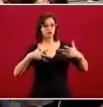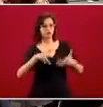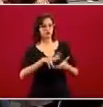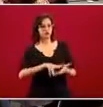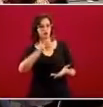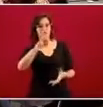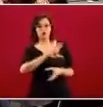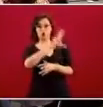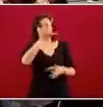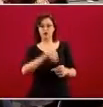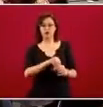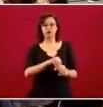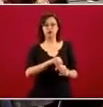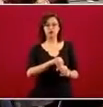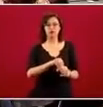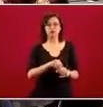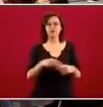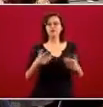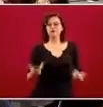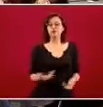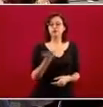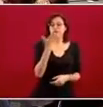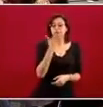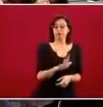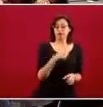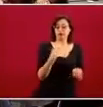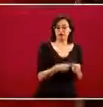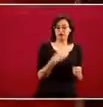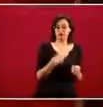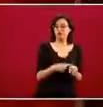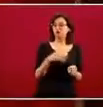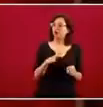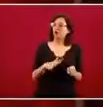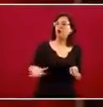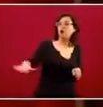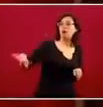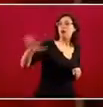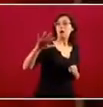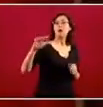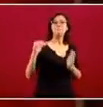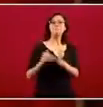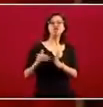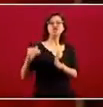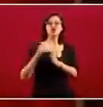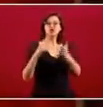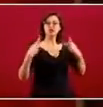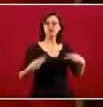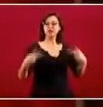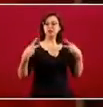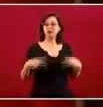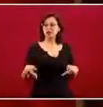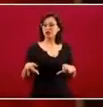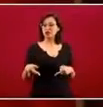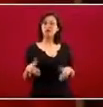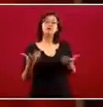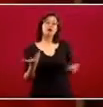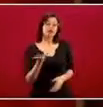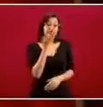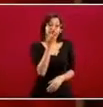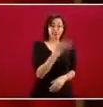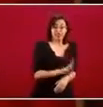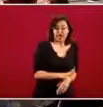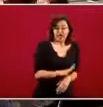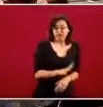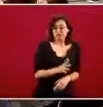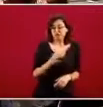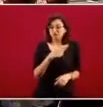is the accumulated incidence rate. Not the same thing to have 10 cases in a population of